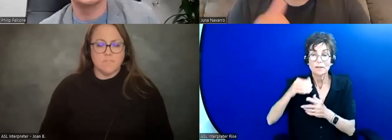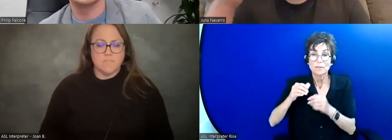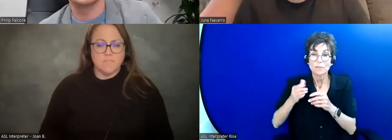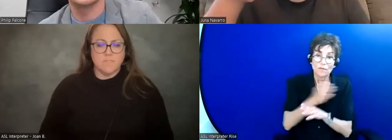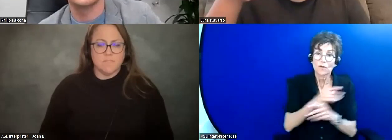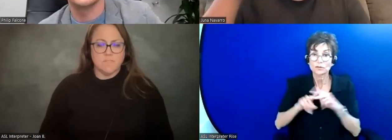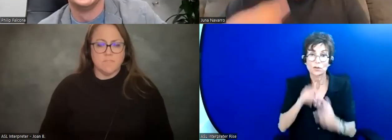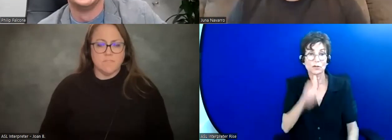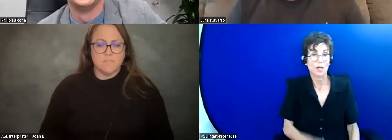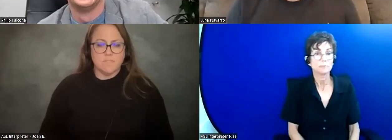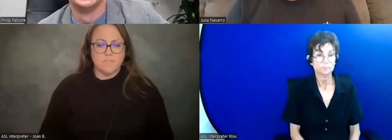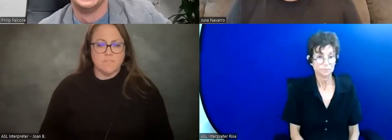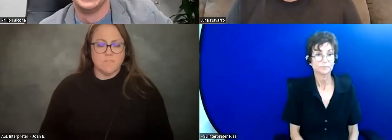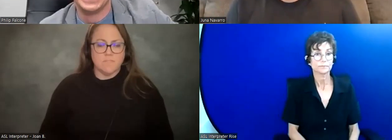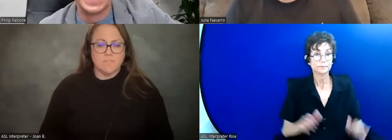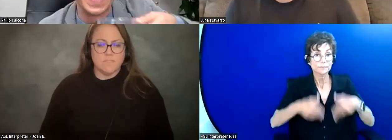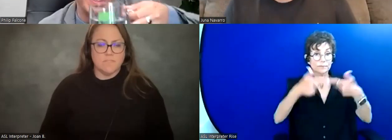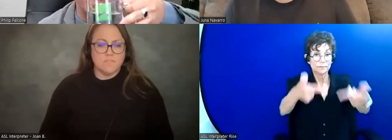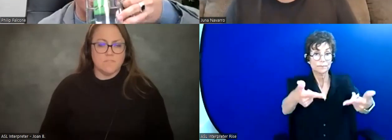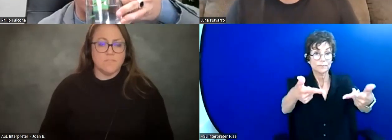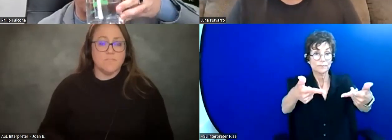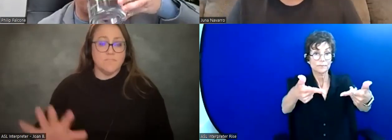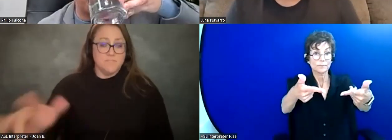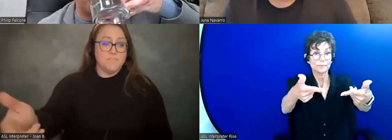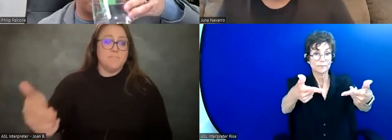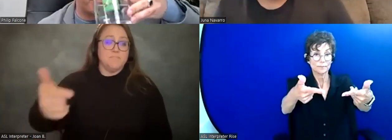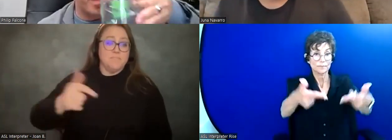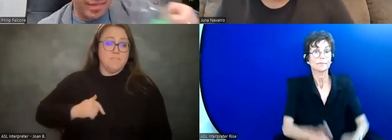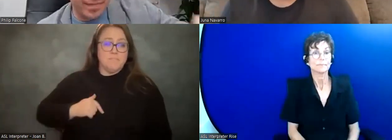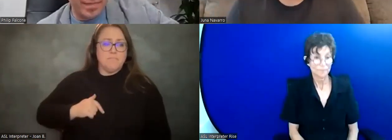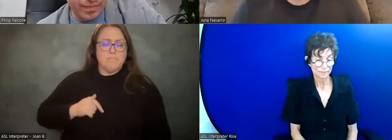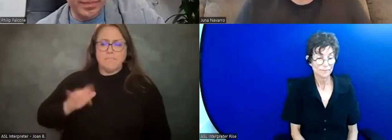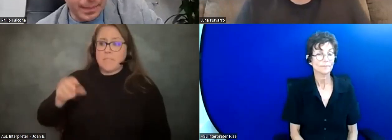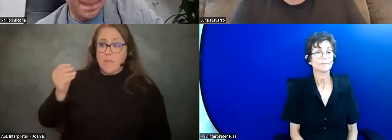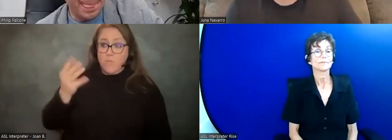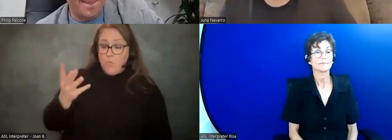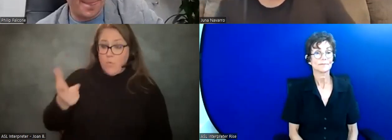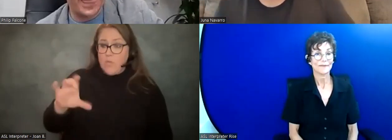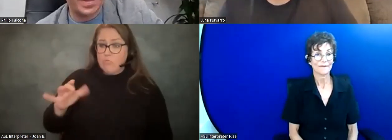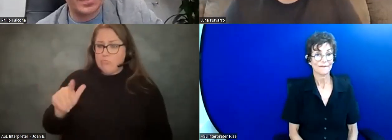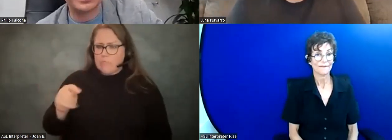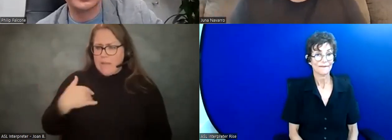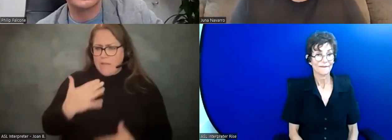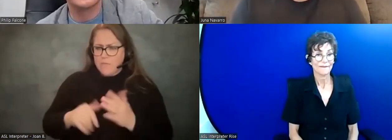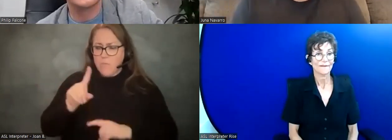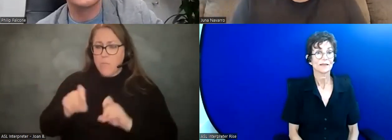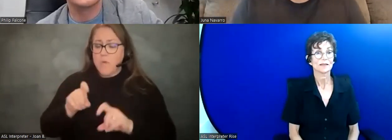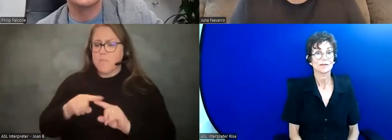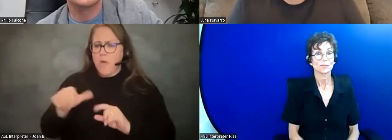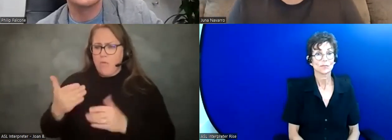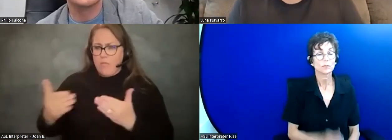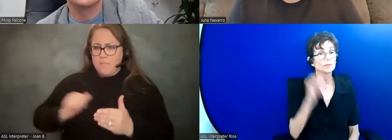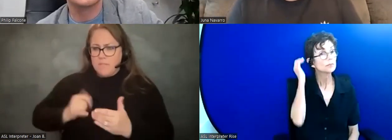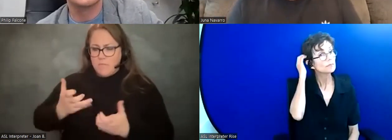Okay, so we did have a question in the chat, and there were a couple things I also wanted to mention. But this question, you